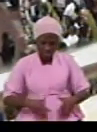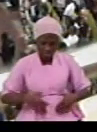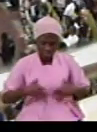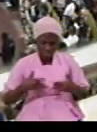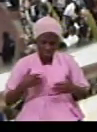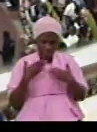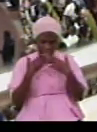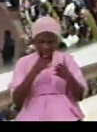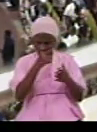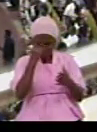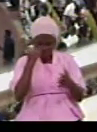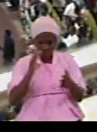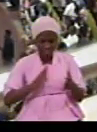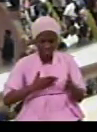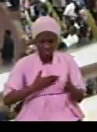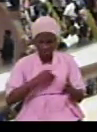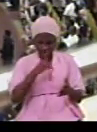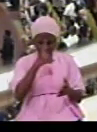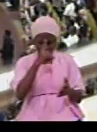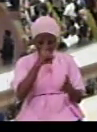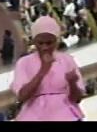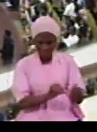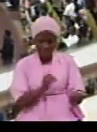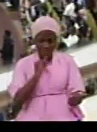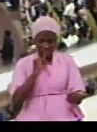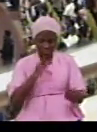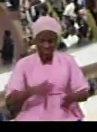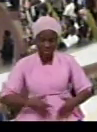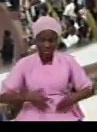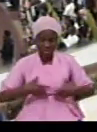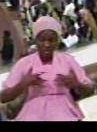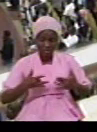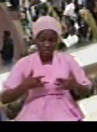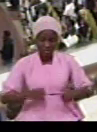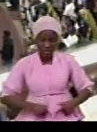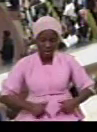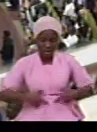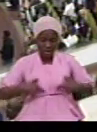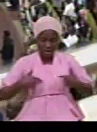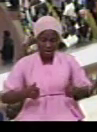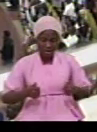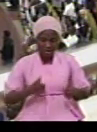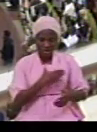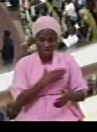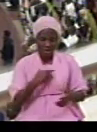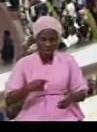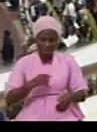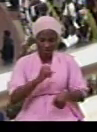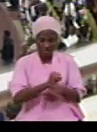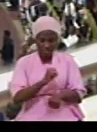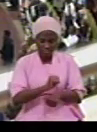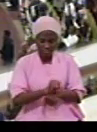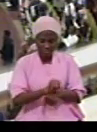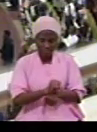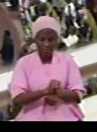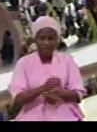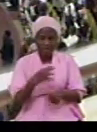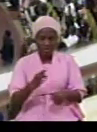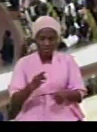our faith is alive. And the exploits of living faith will be upon every